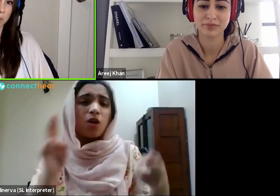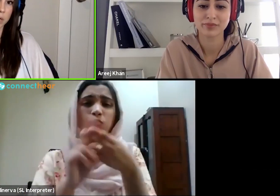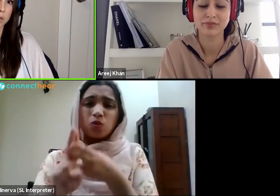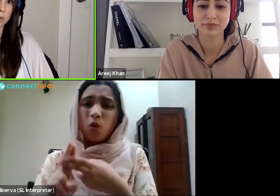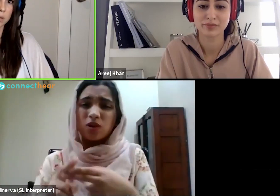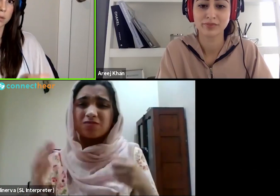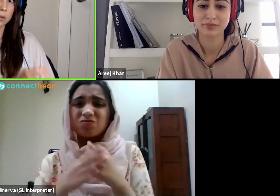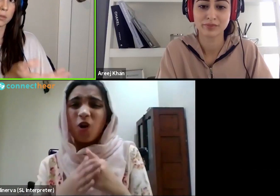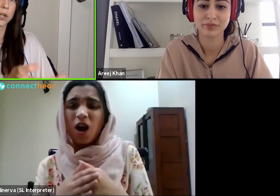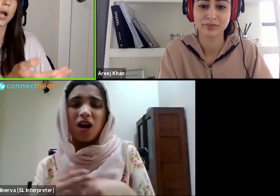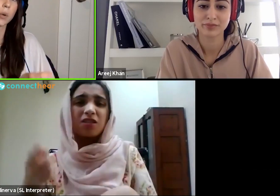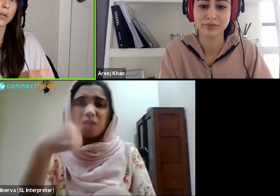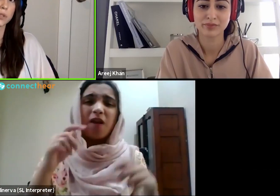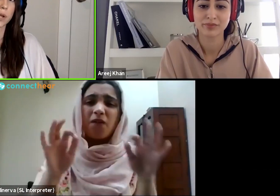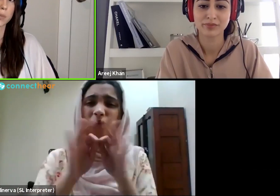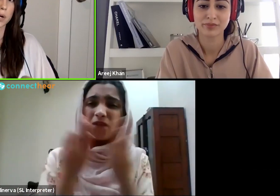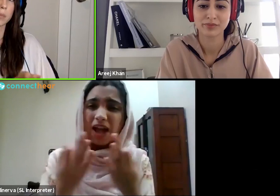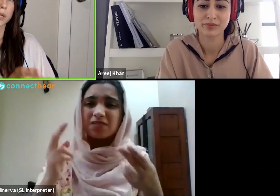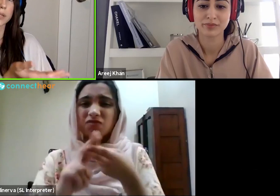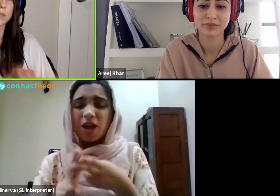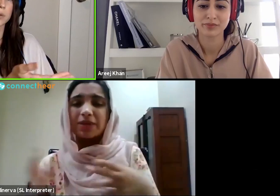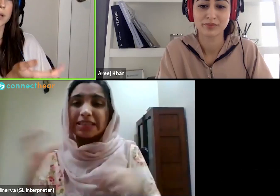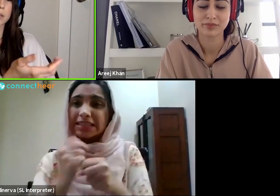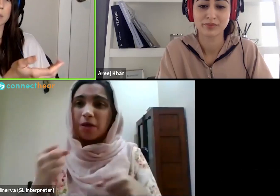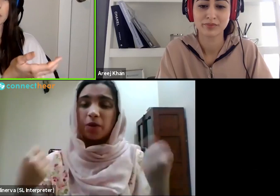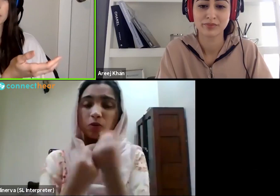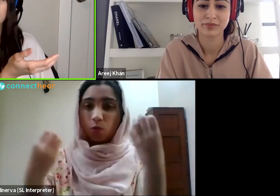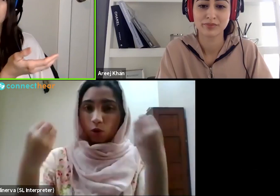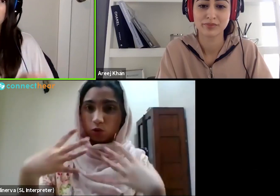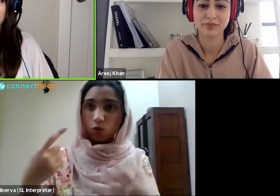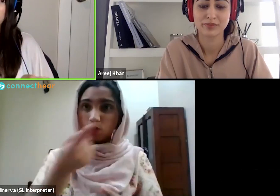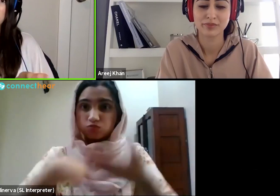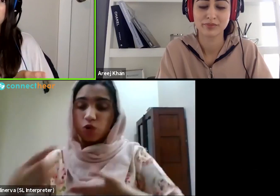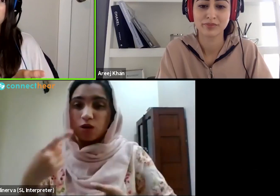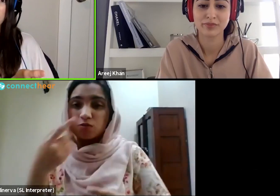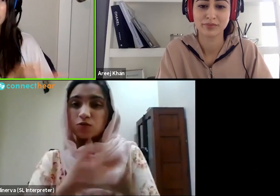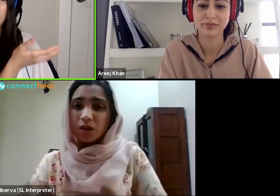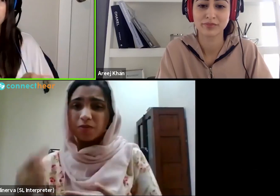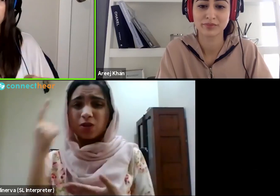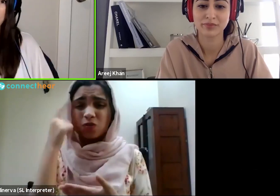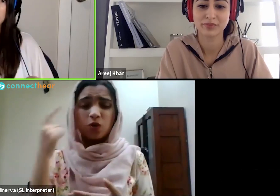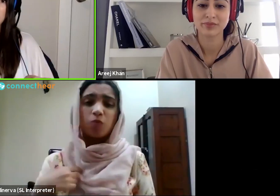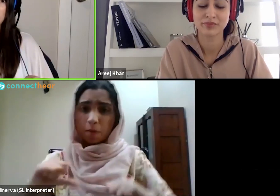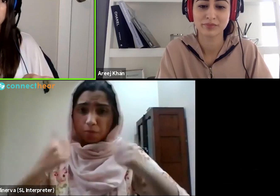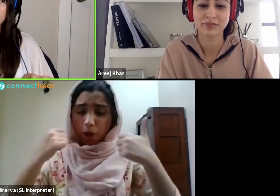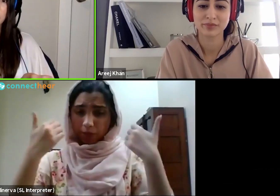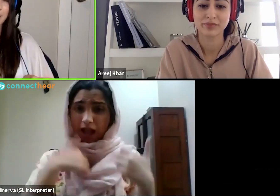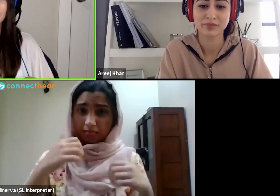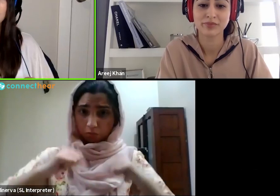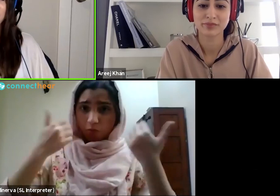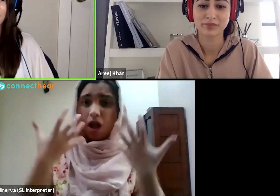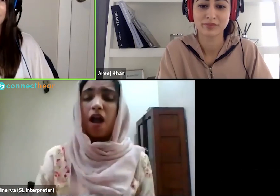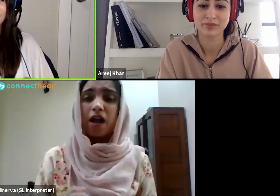or family, they're not going to view it as a burden because they view it as something, it's a part of you and it's part of the package. That makes sense,